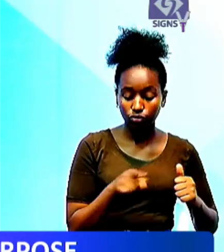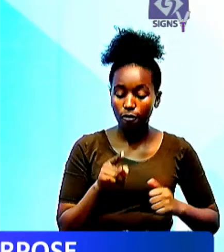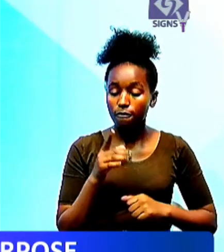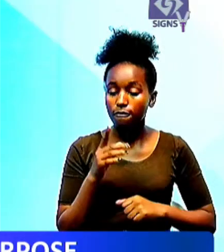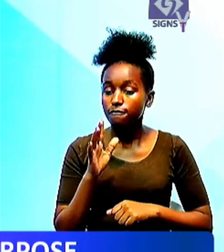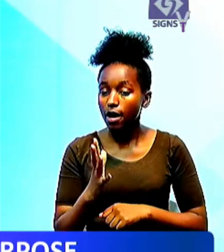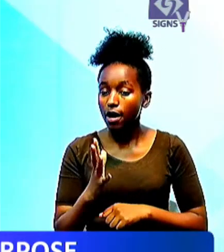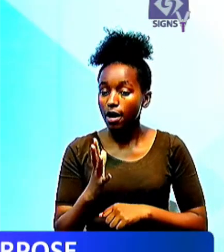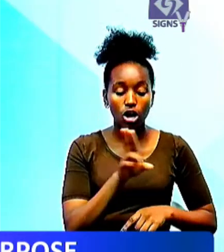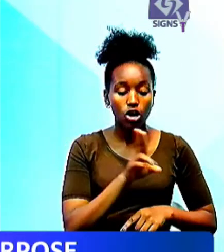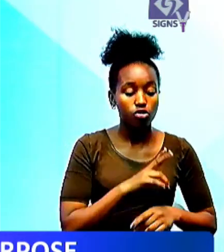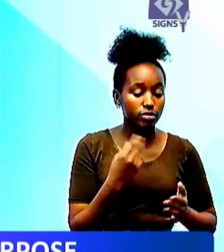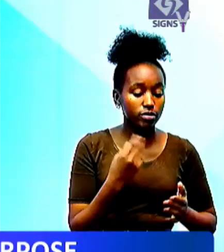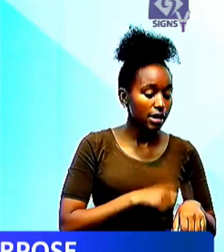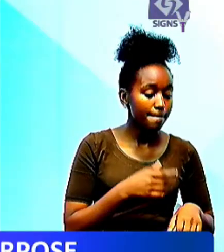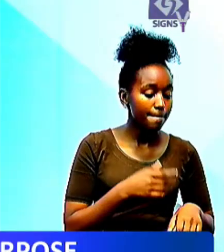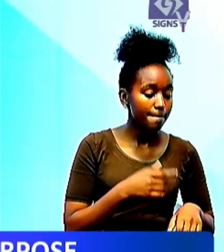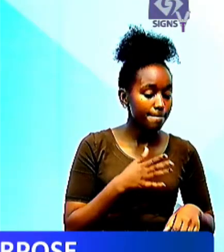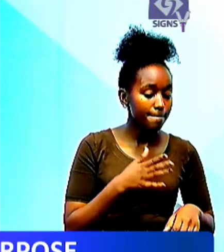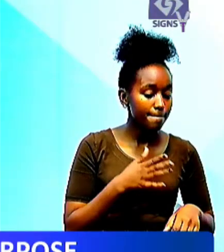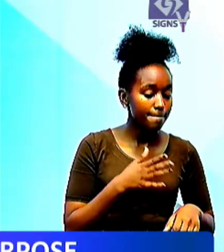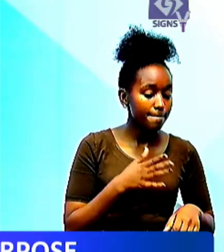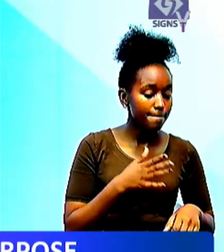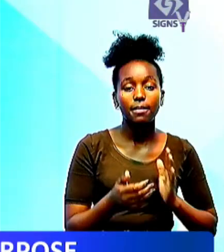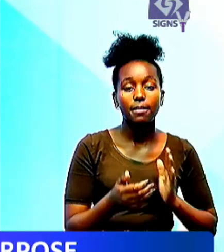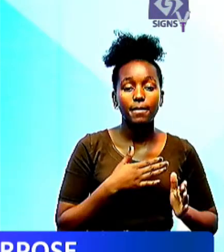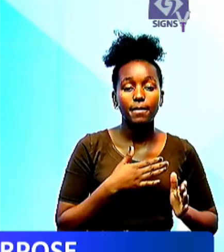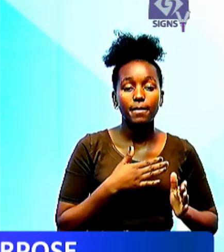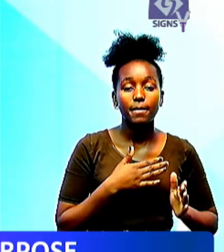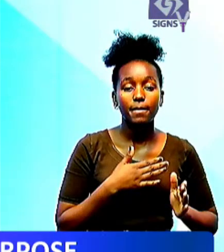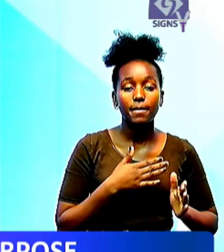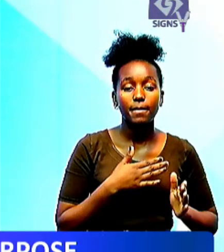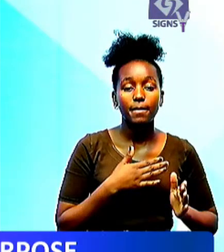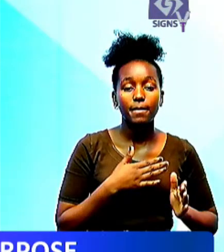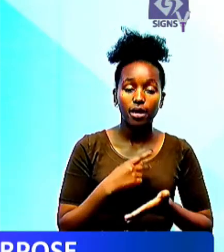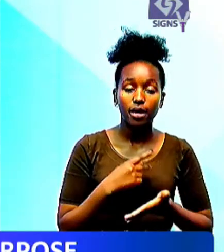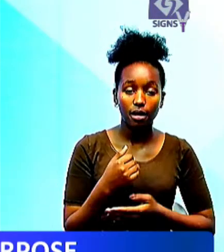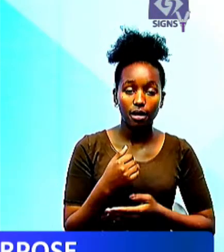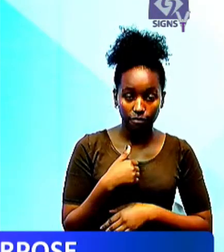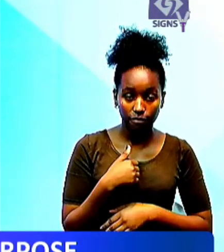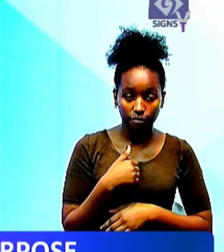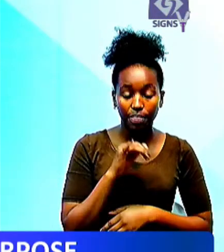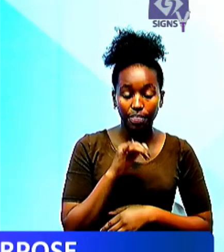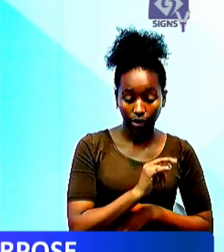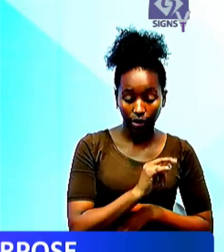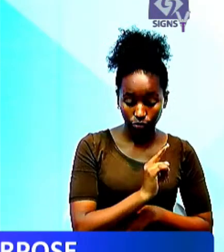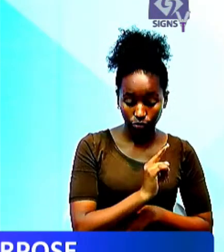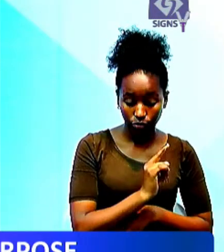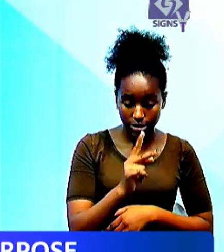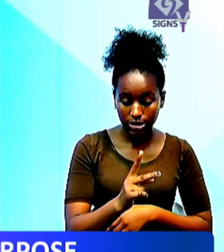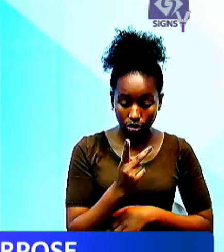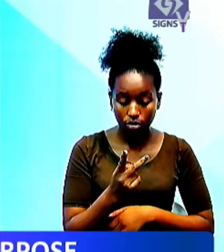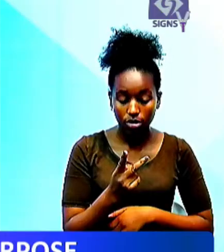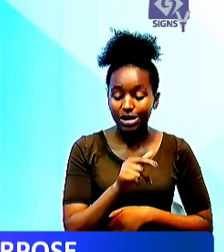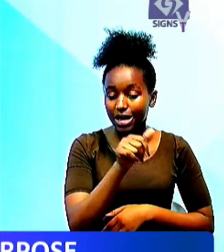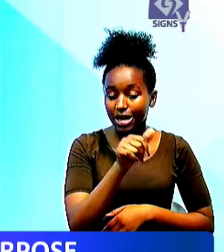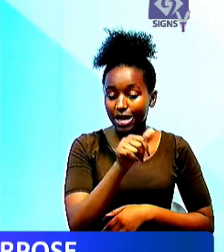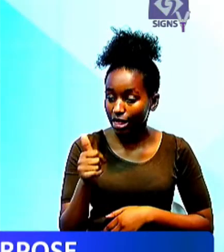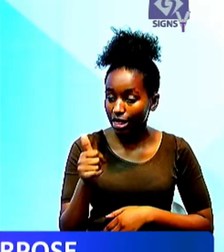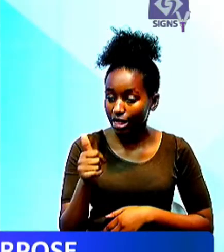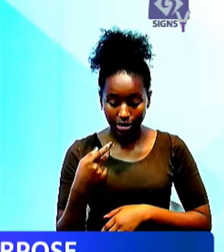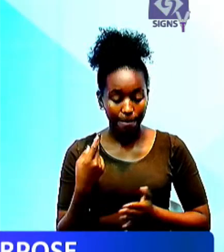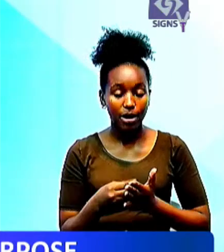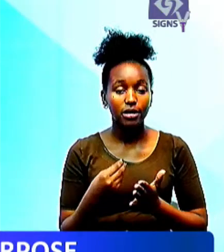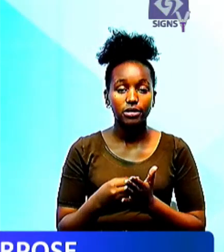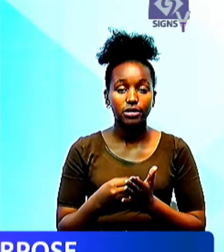my time and my skills. I'm paid active income. The other type of income is passive income, where I've invested